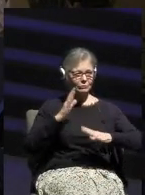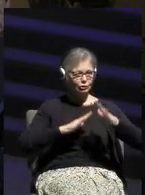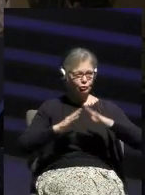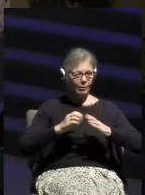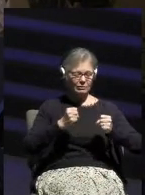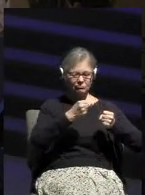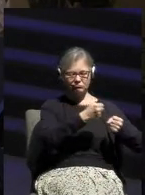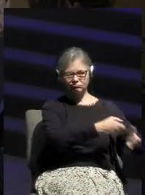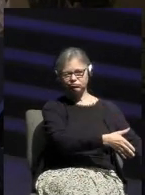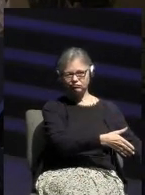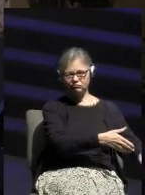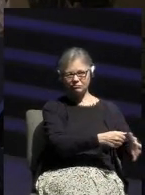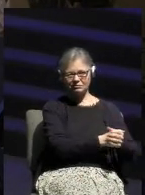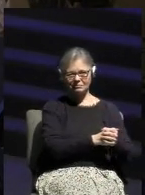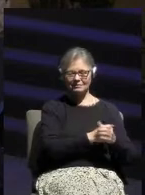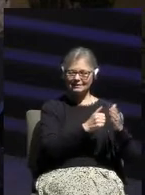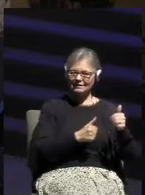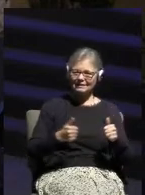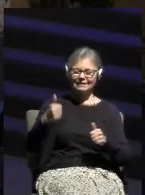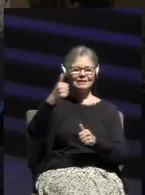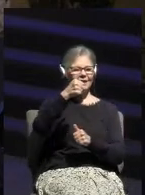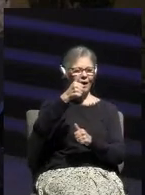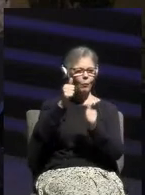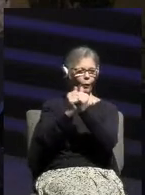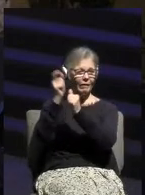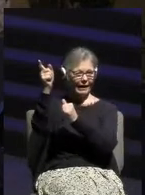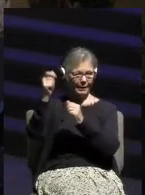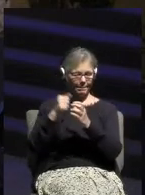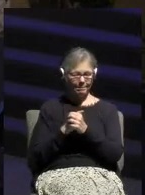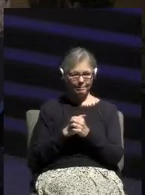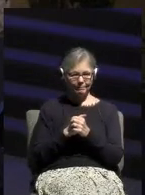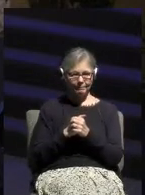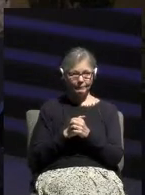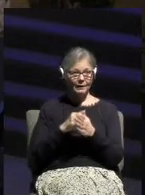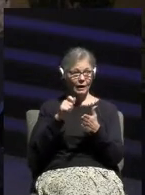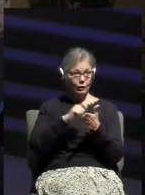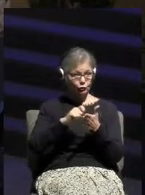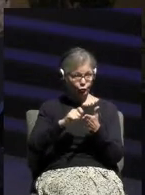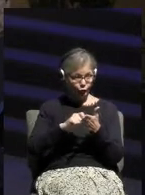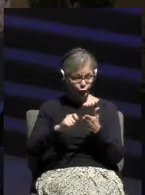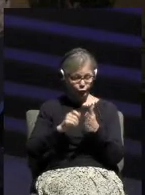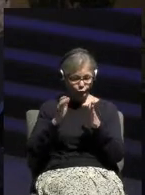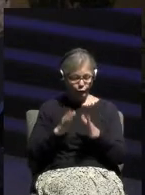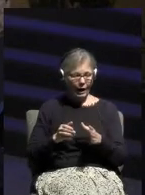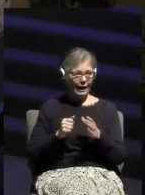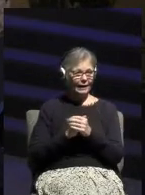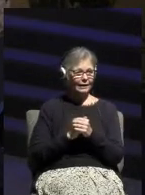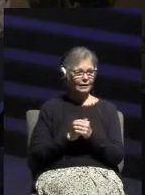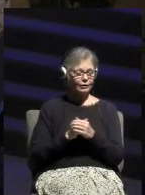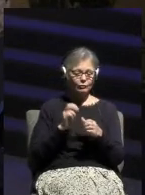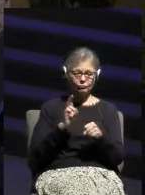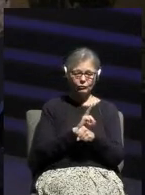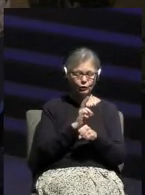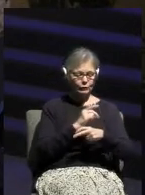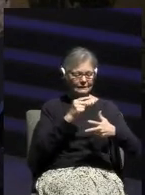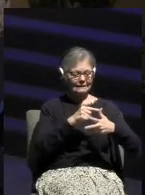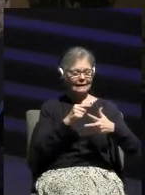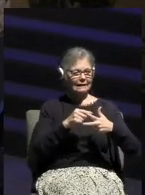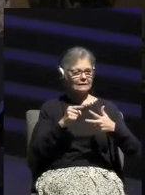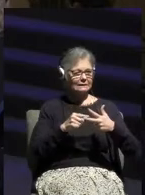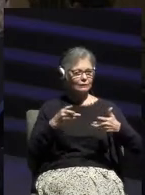goes on, and he moves from one literary device to another literary